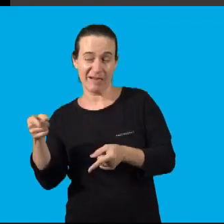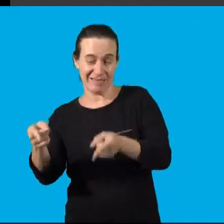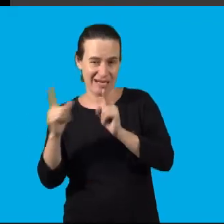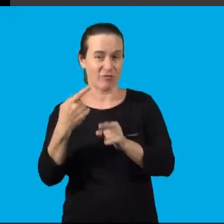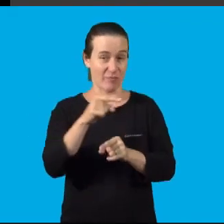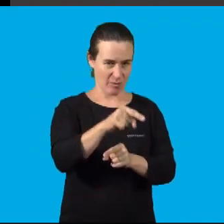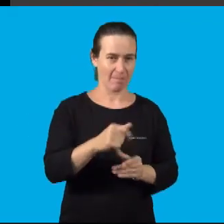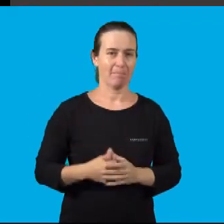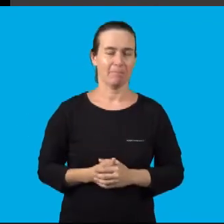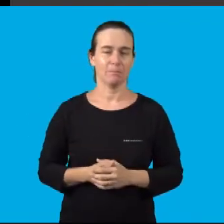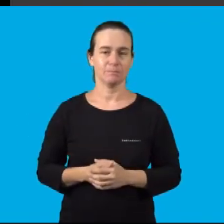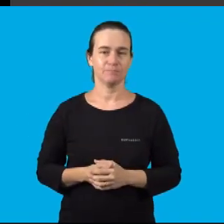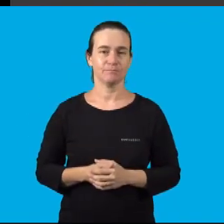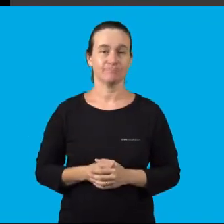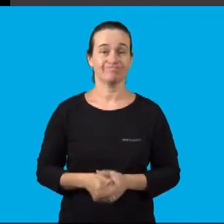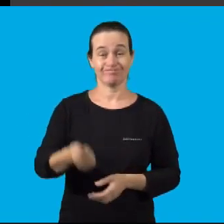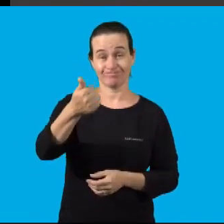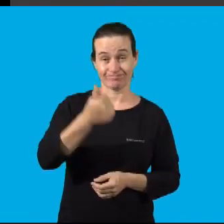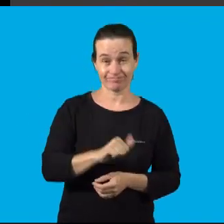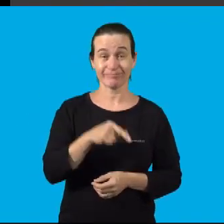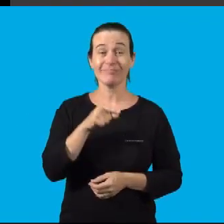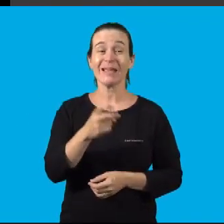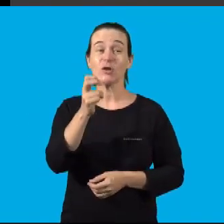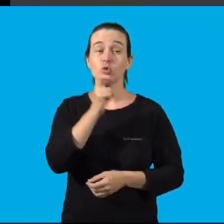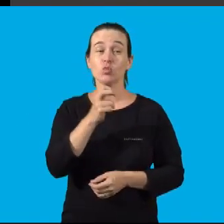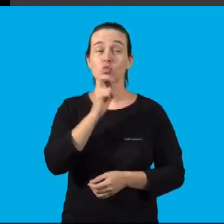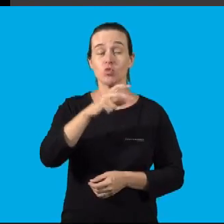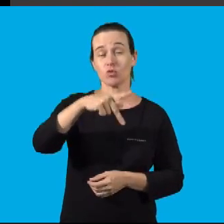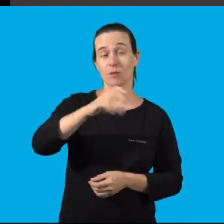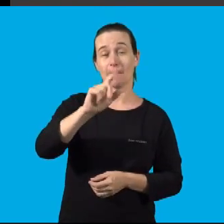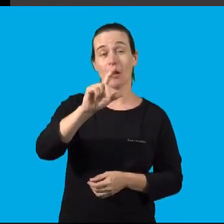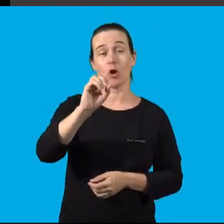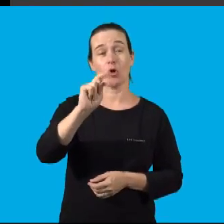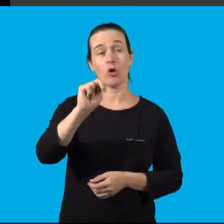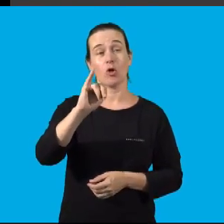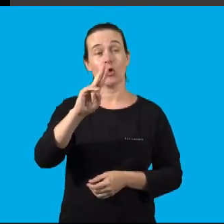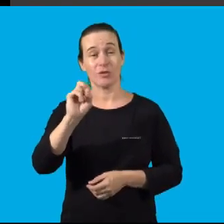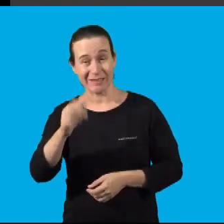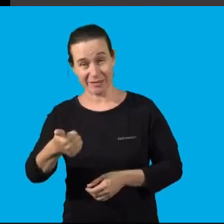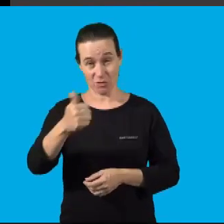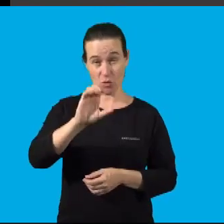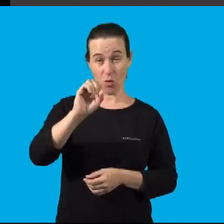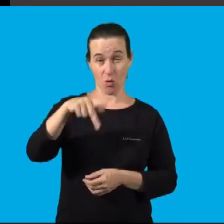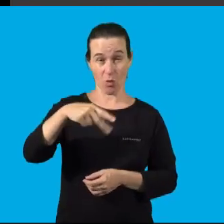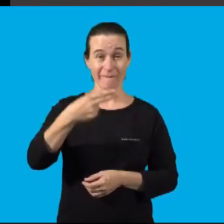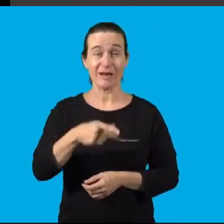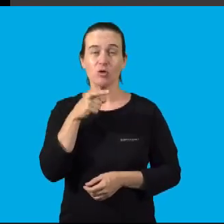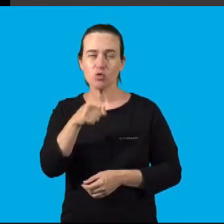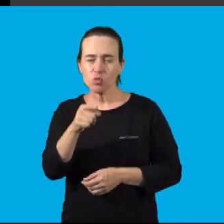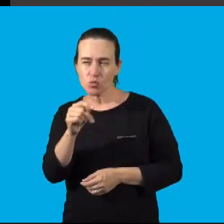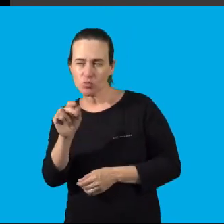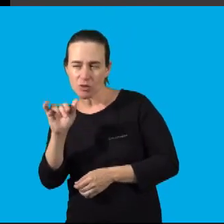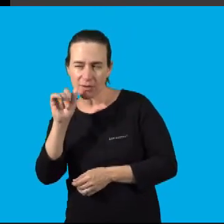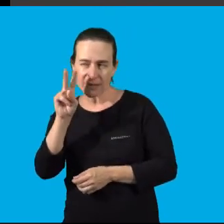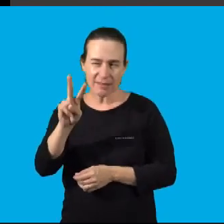the deceptive nature of Claudius. He uses Polonius and Ophelia to spy on Hamlet and